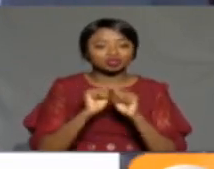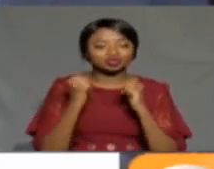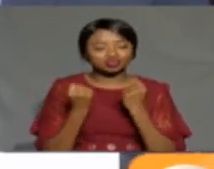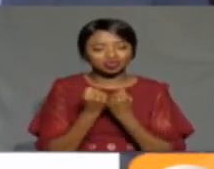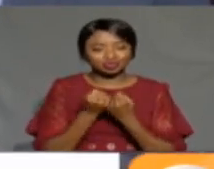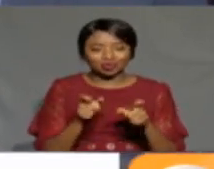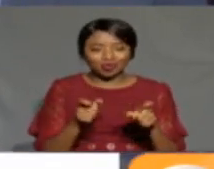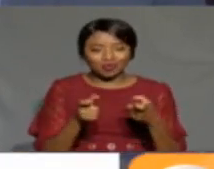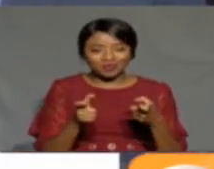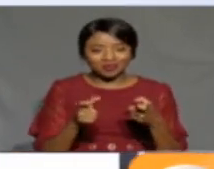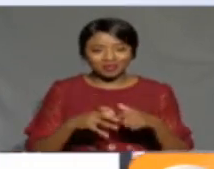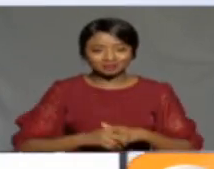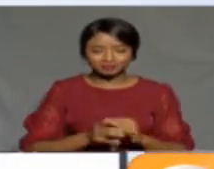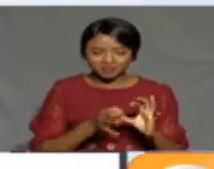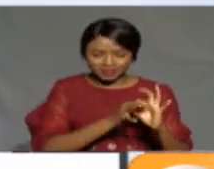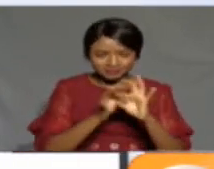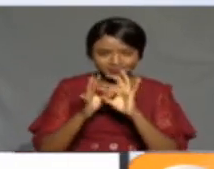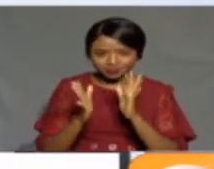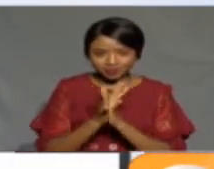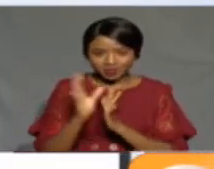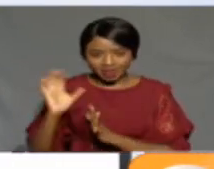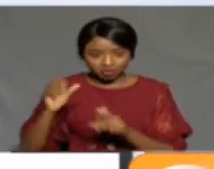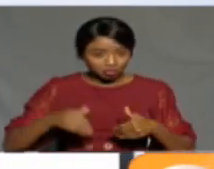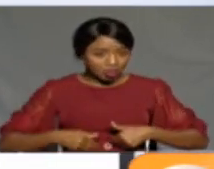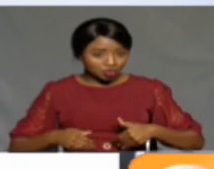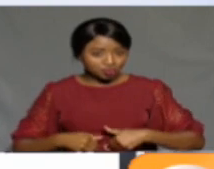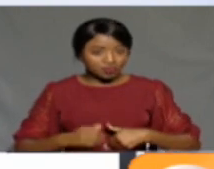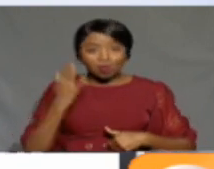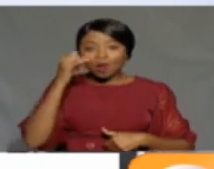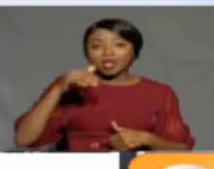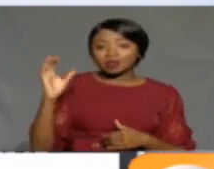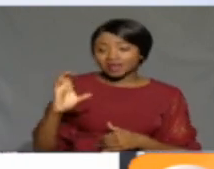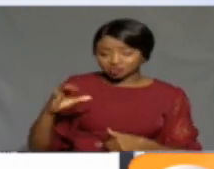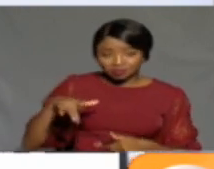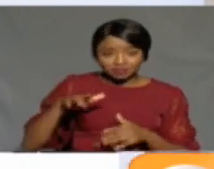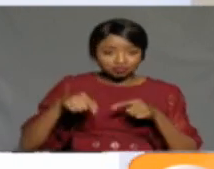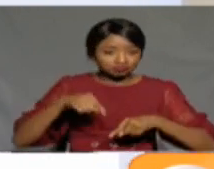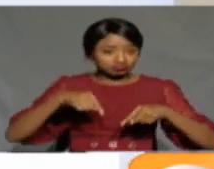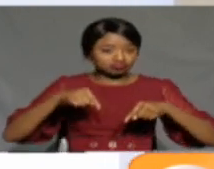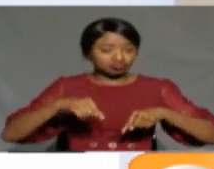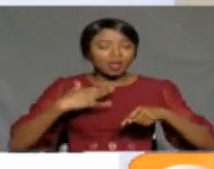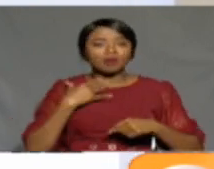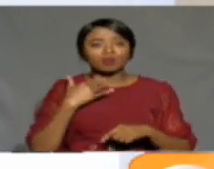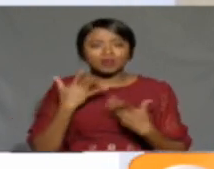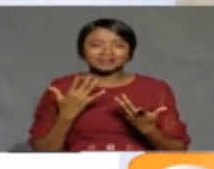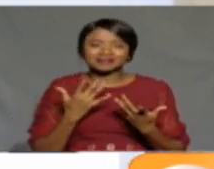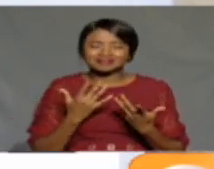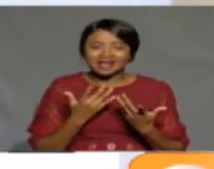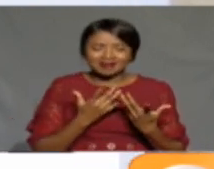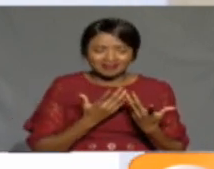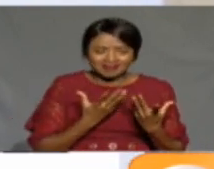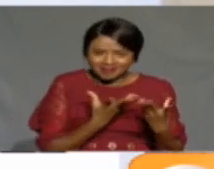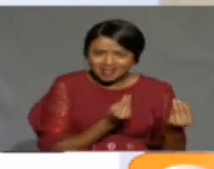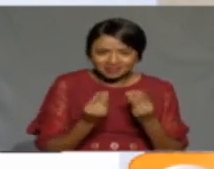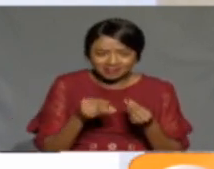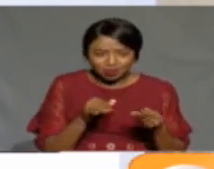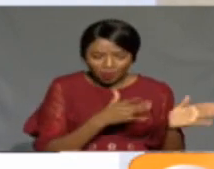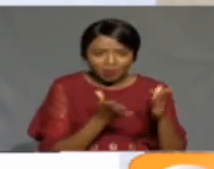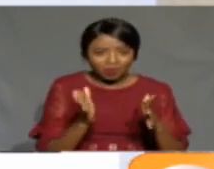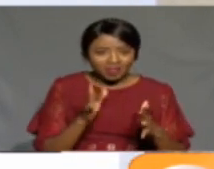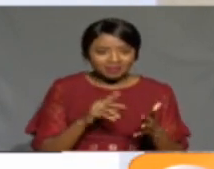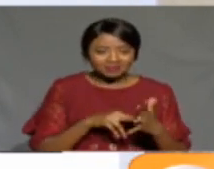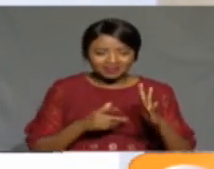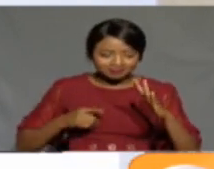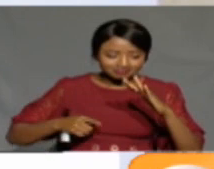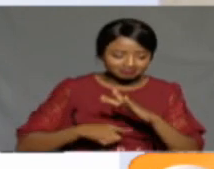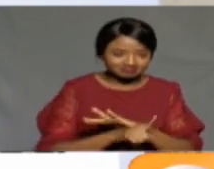youthful clientele. And the reason is because customers today are actually, want convenience. Banking is no longer a place